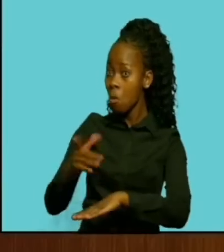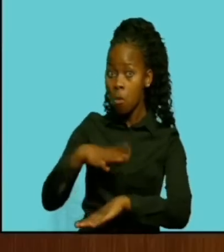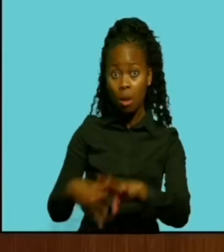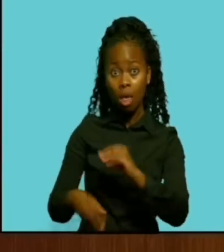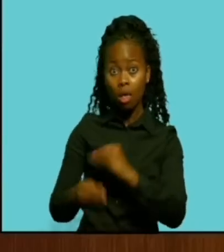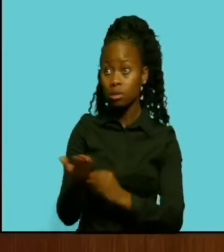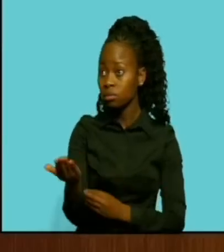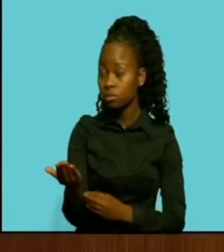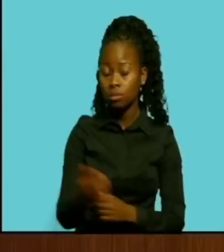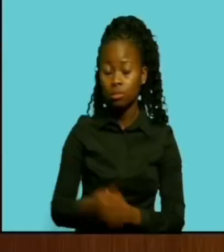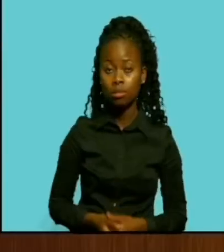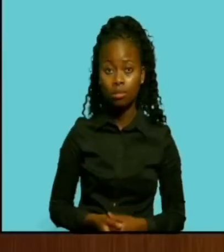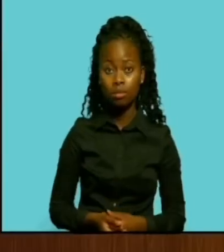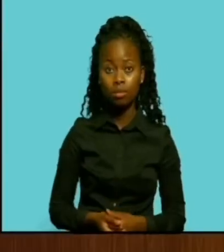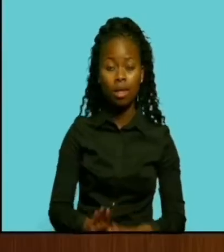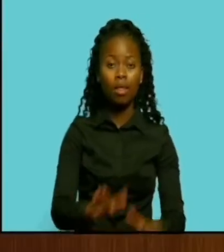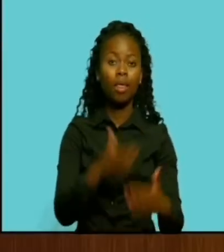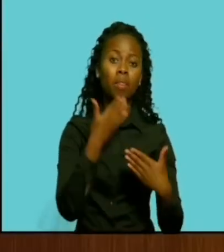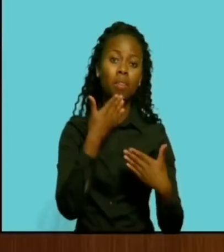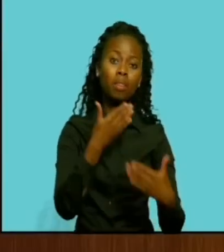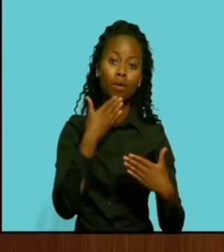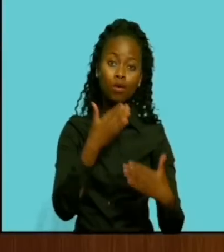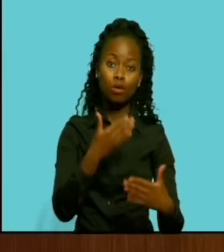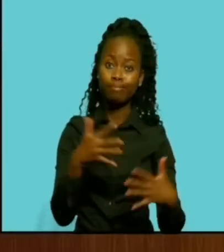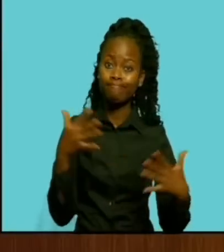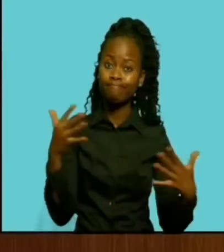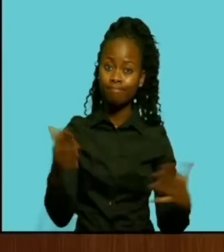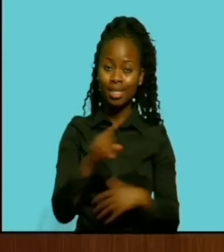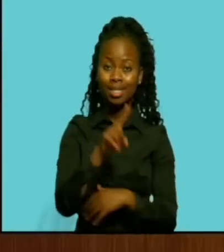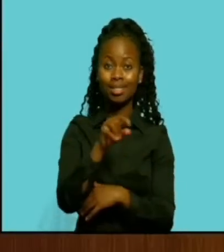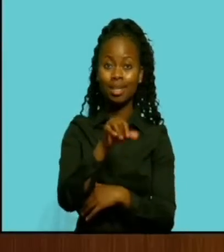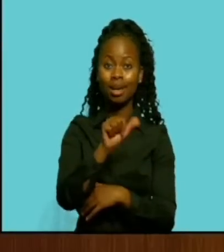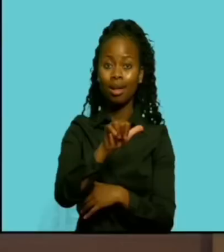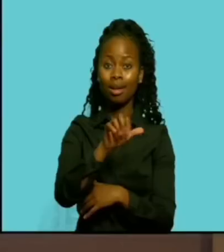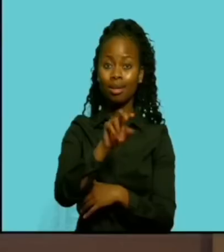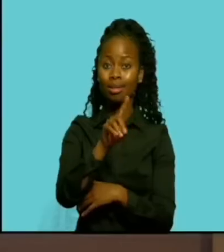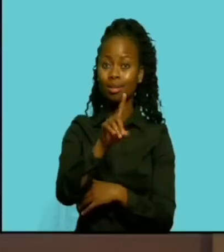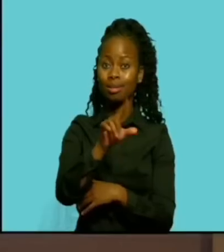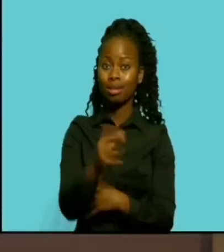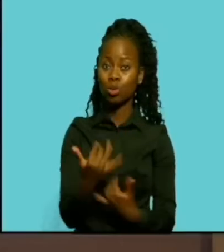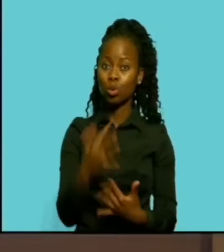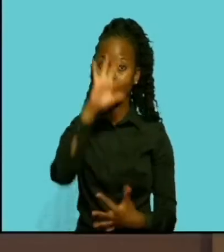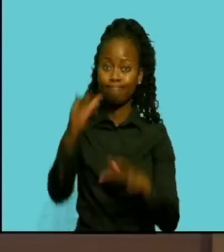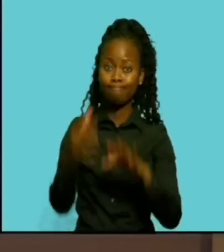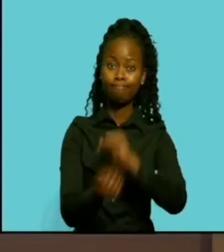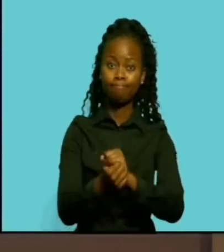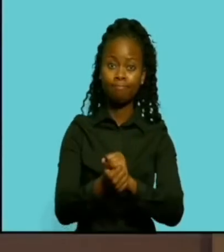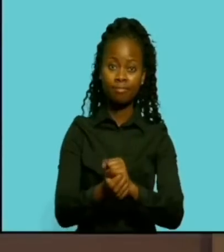Thank you very much, Zianda. That concludes the business of today.